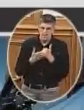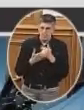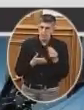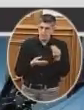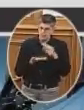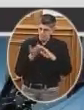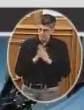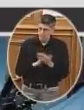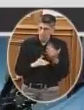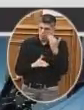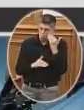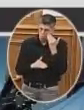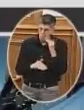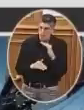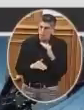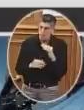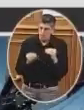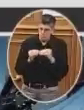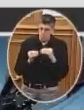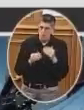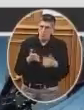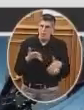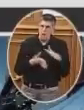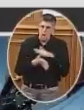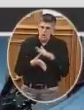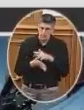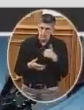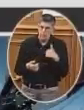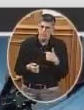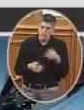and we look forward to incorporating them in the people plan.